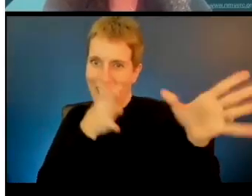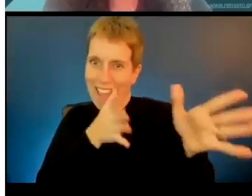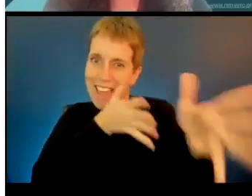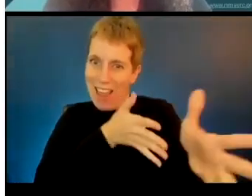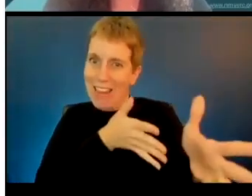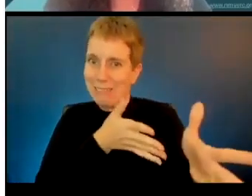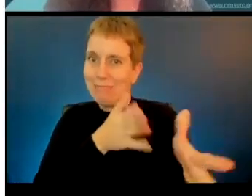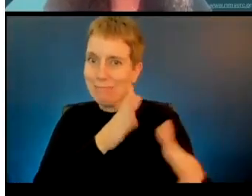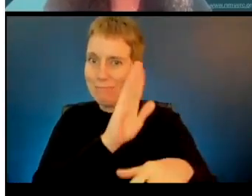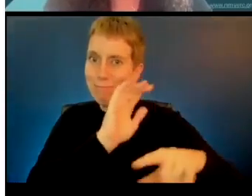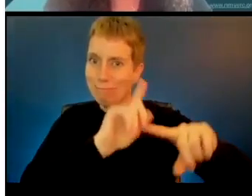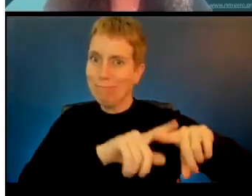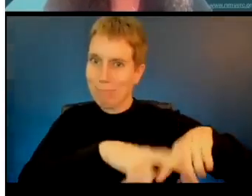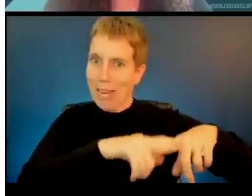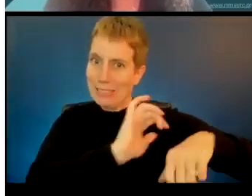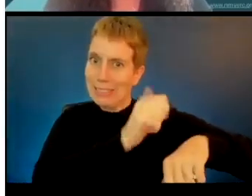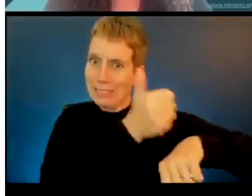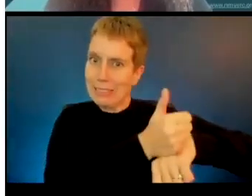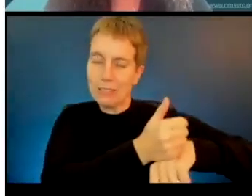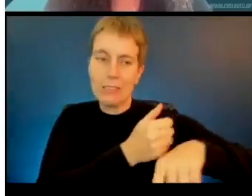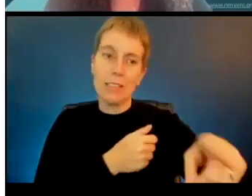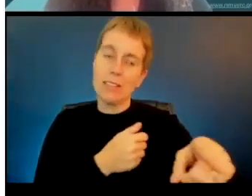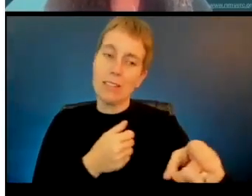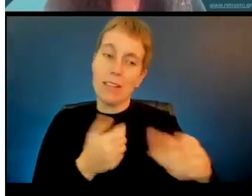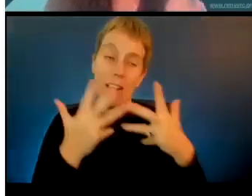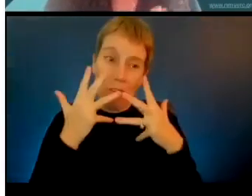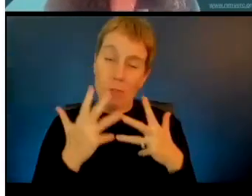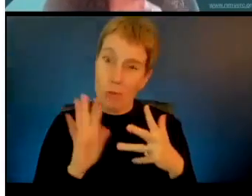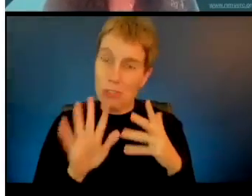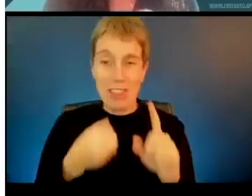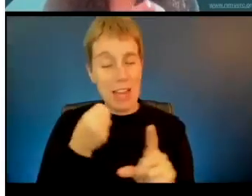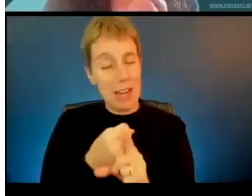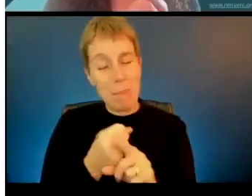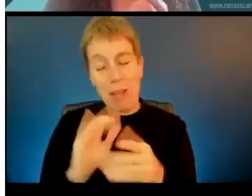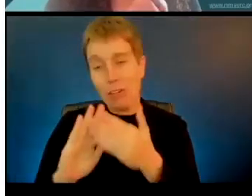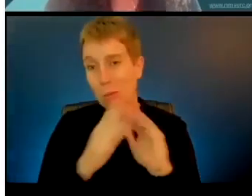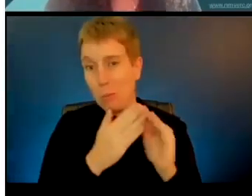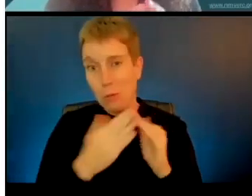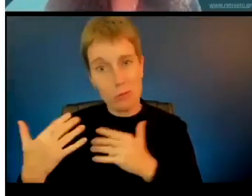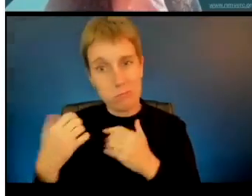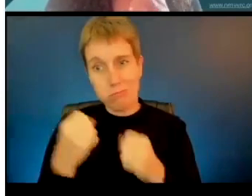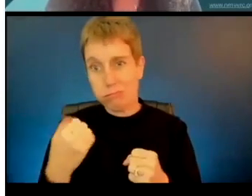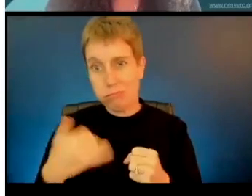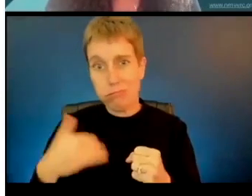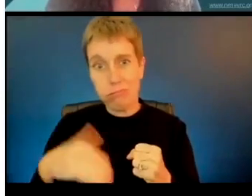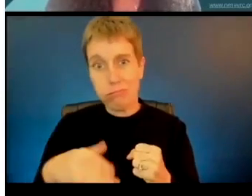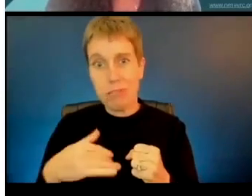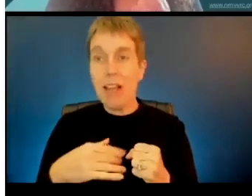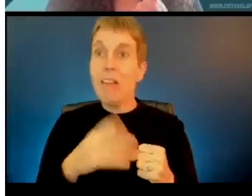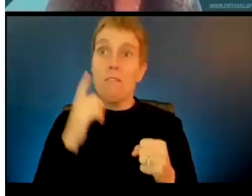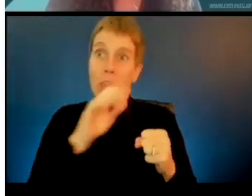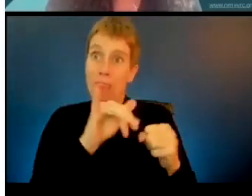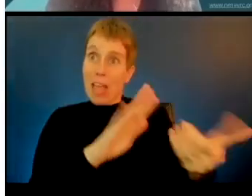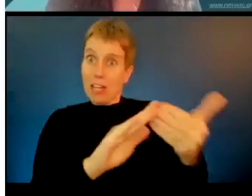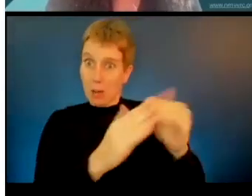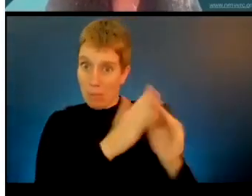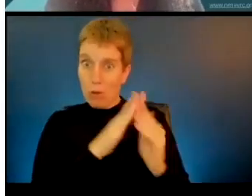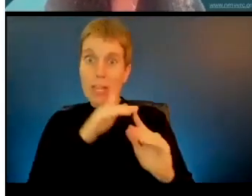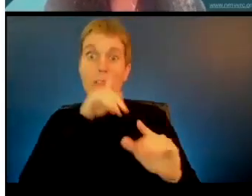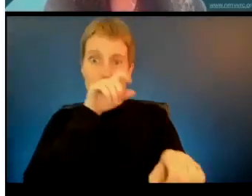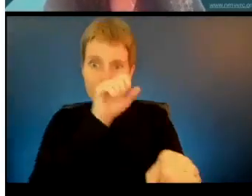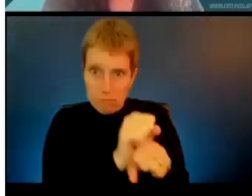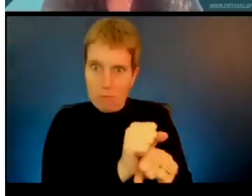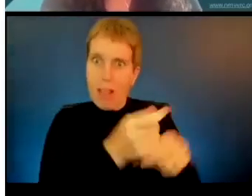have experienced that type of mass violence incident. Not only for that individual community that were the direct